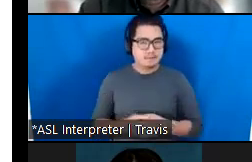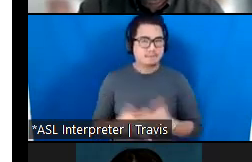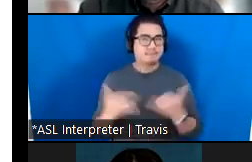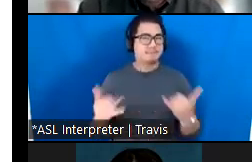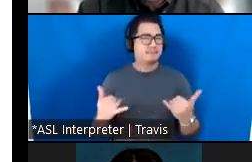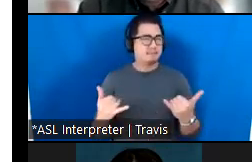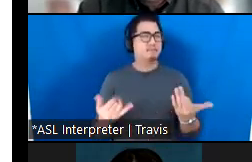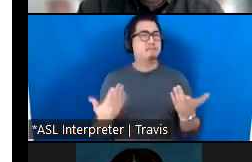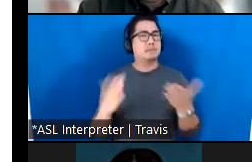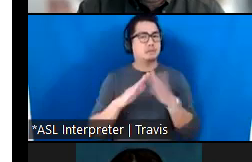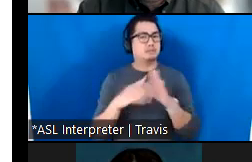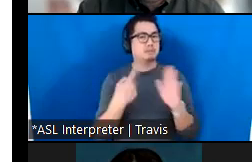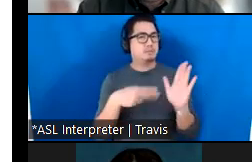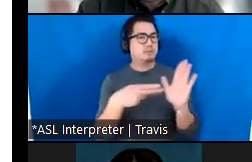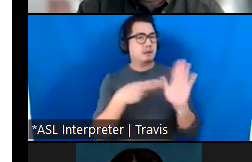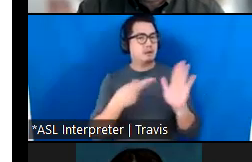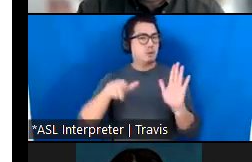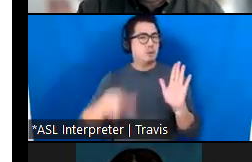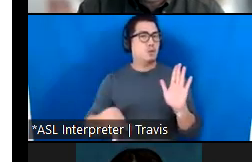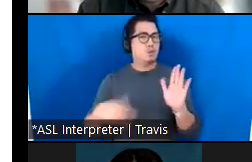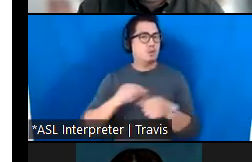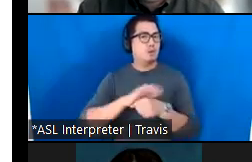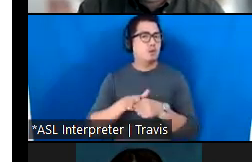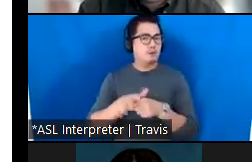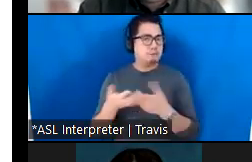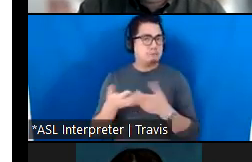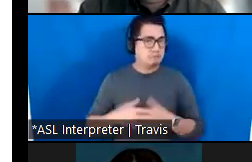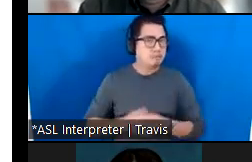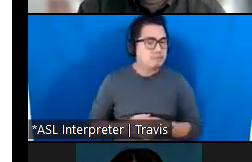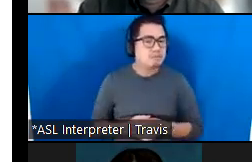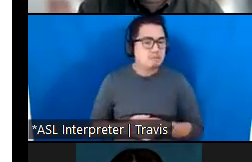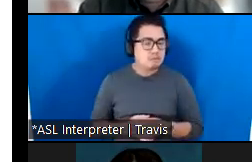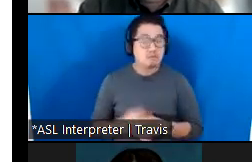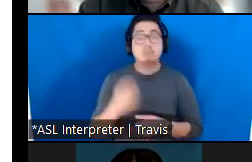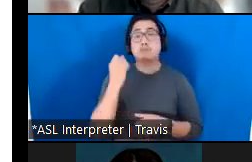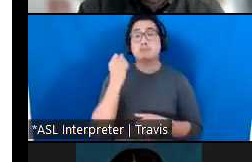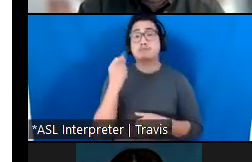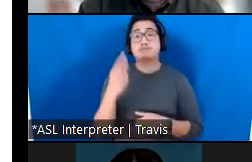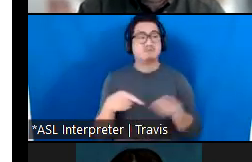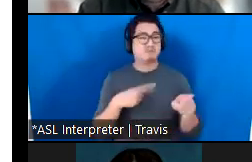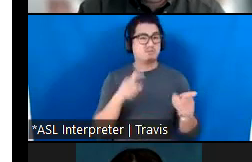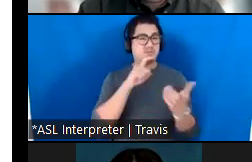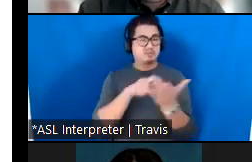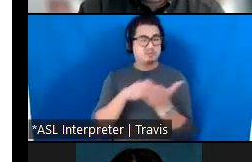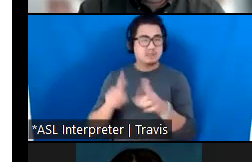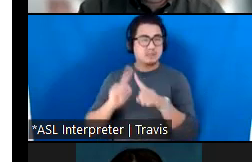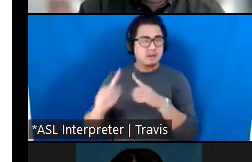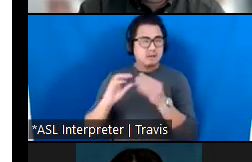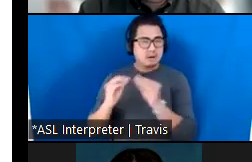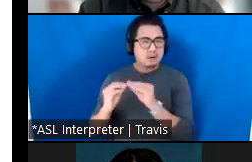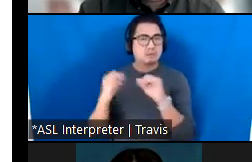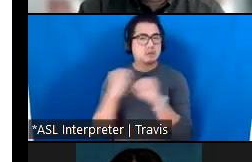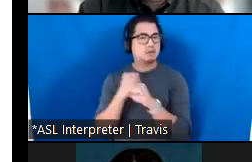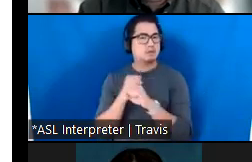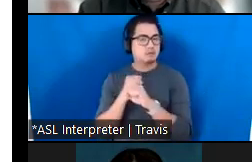community level. When we think about these reports and we see those numbers, it's also important to remember